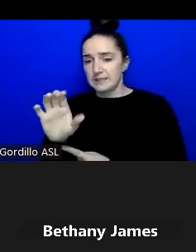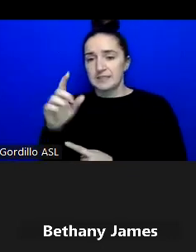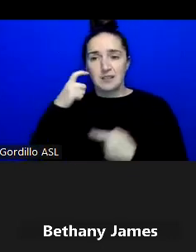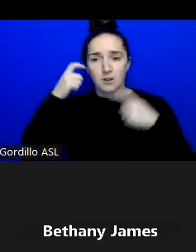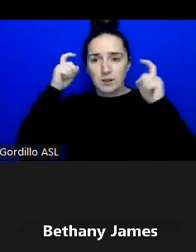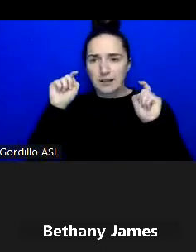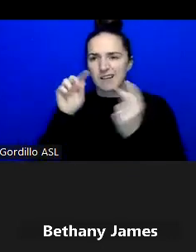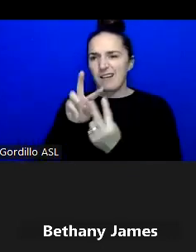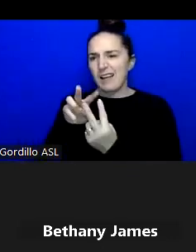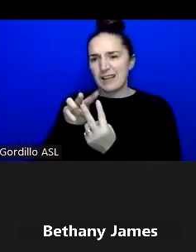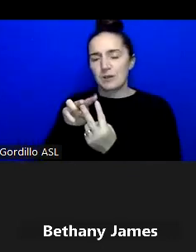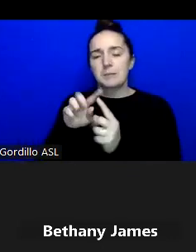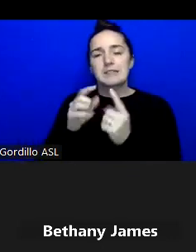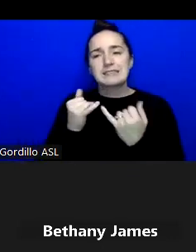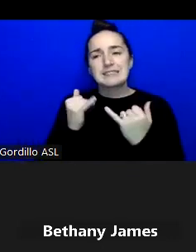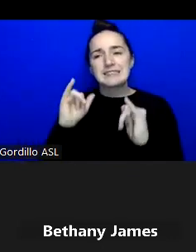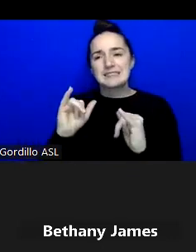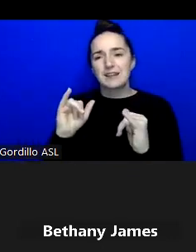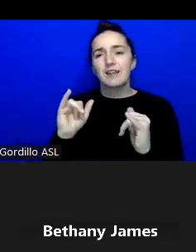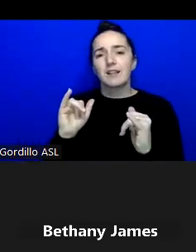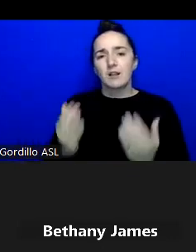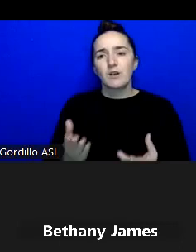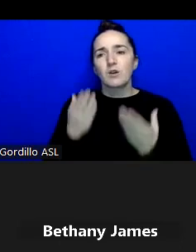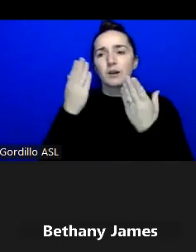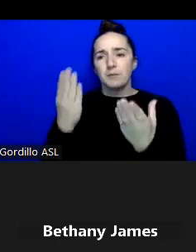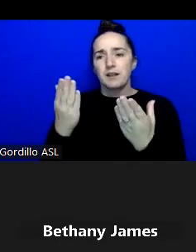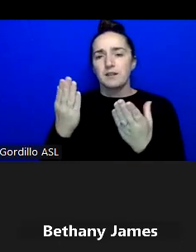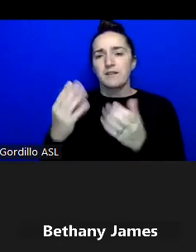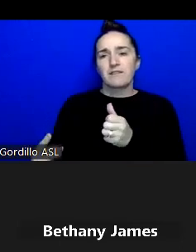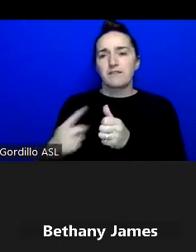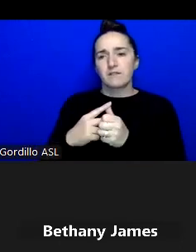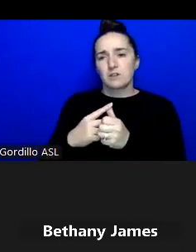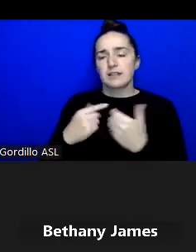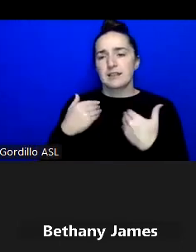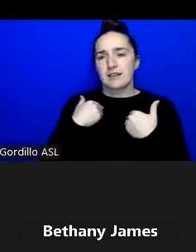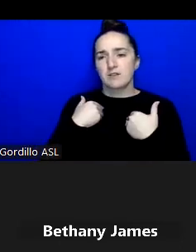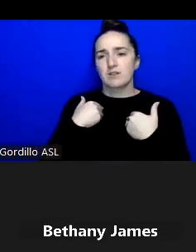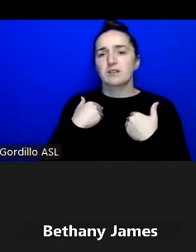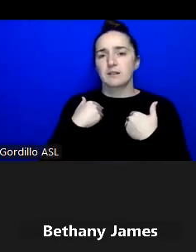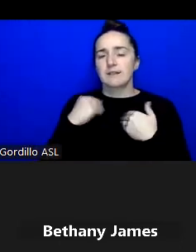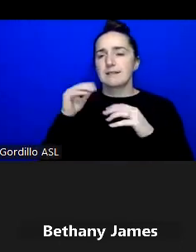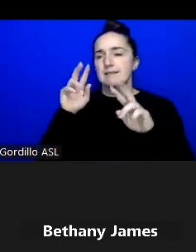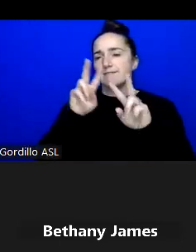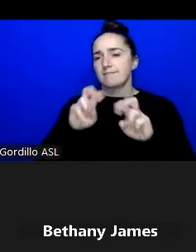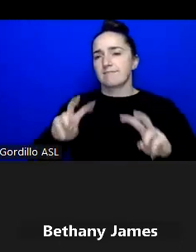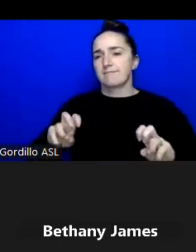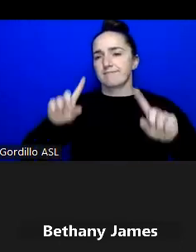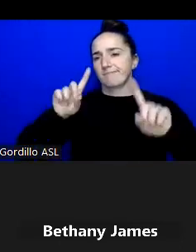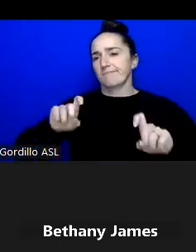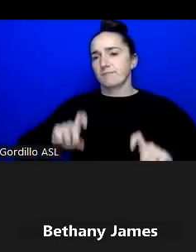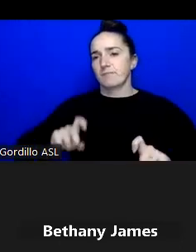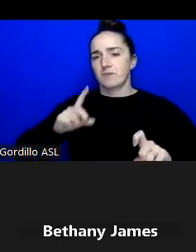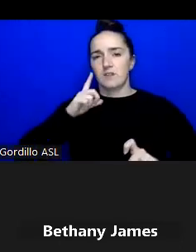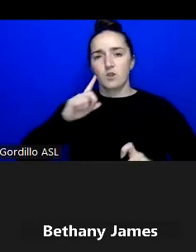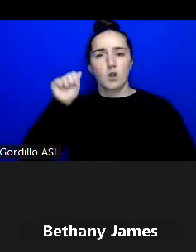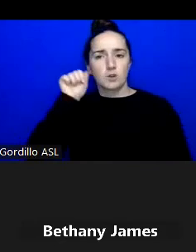do recommend having a good analysis of the auditory system. So that's what we're going to talk about next. When we're thinking about this is